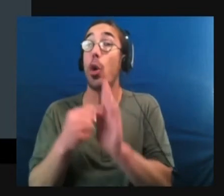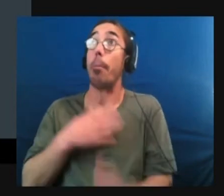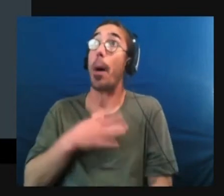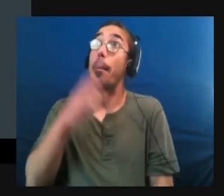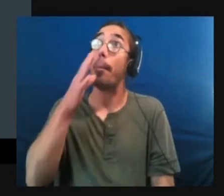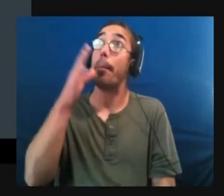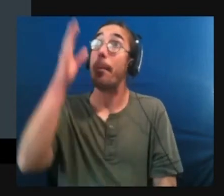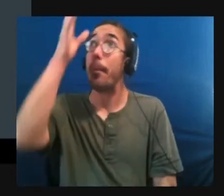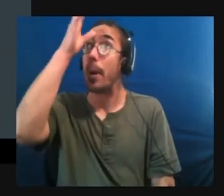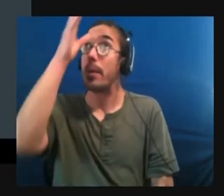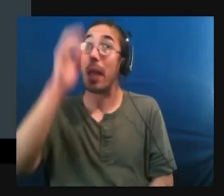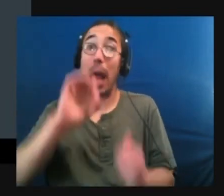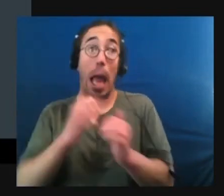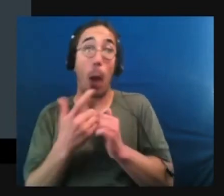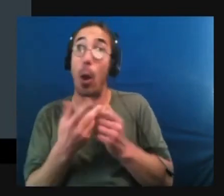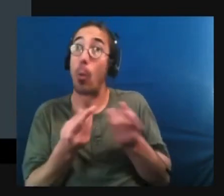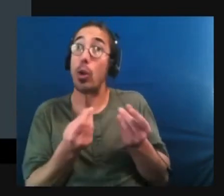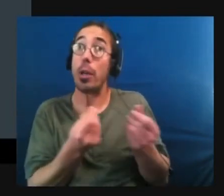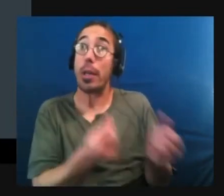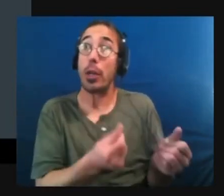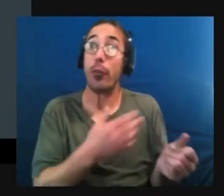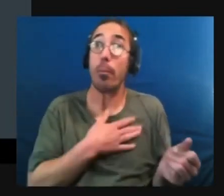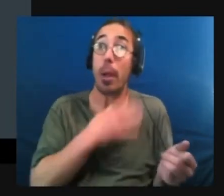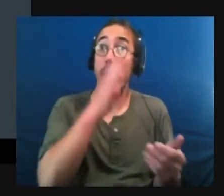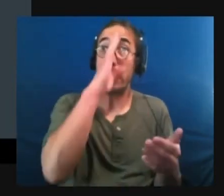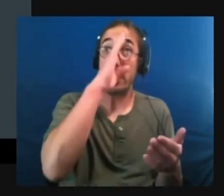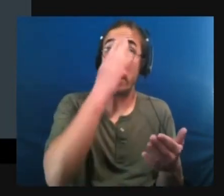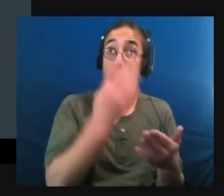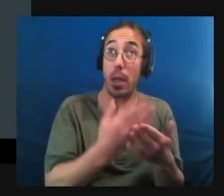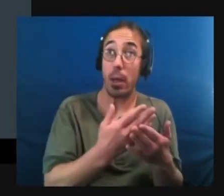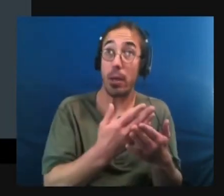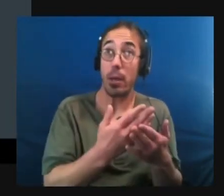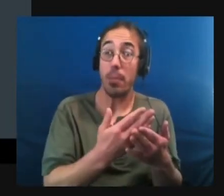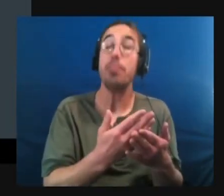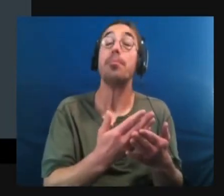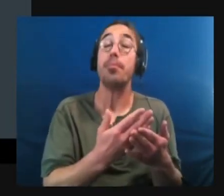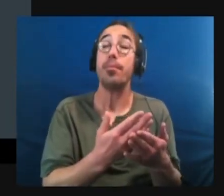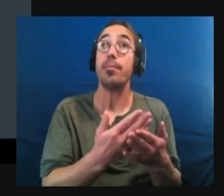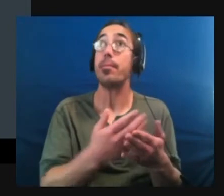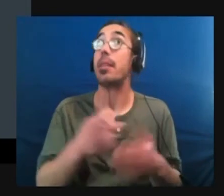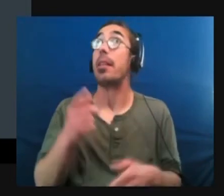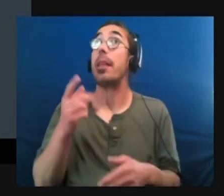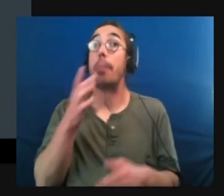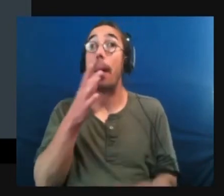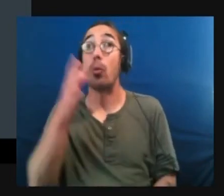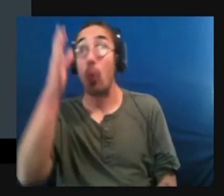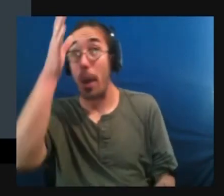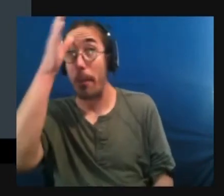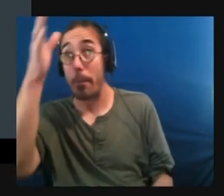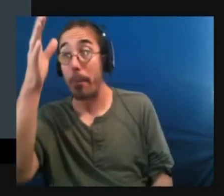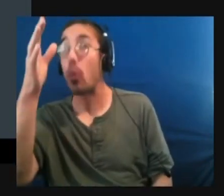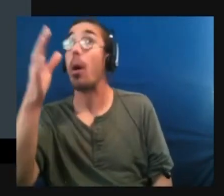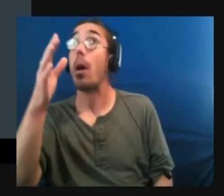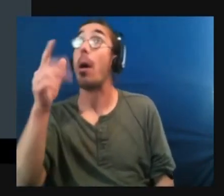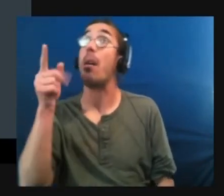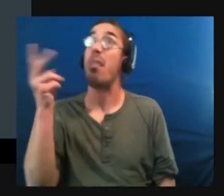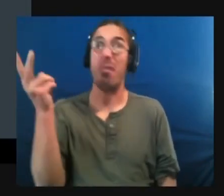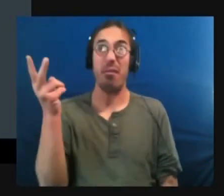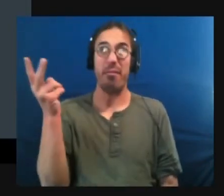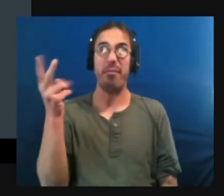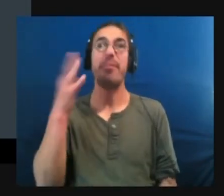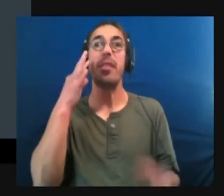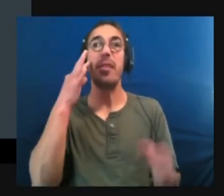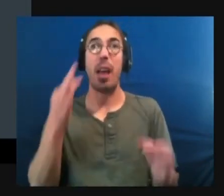was going to parent, then it became their choice as to what they were going to do with